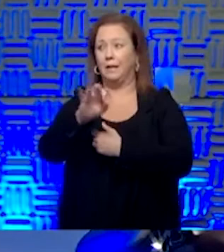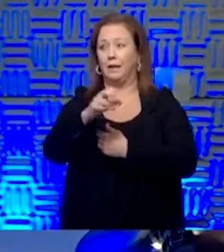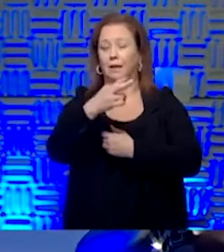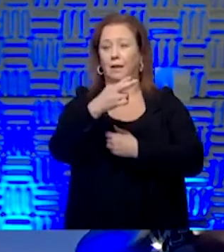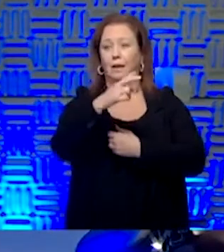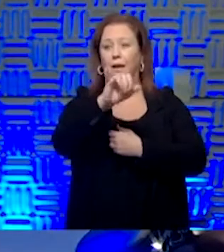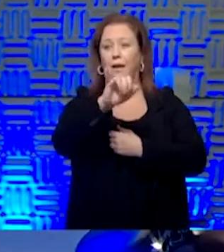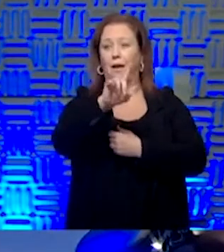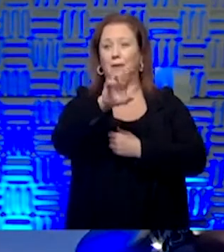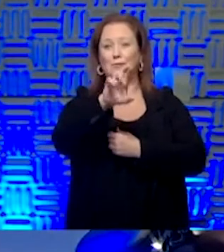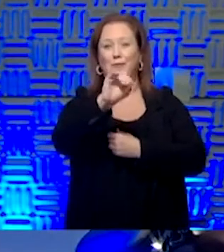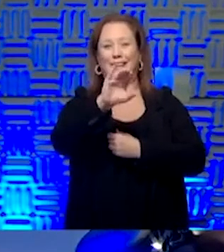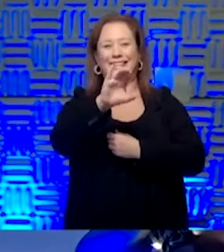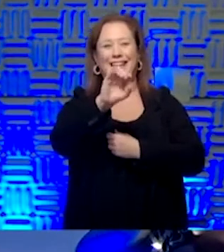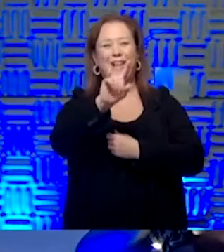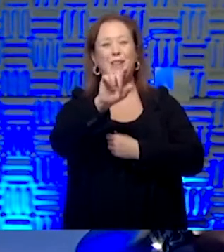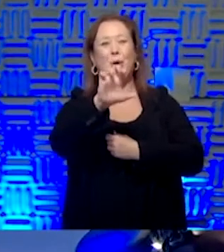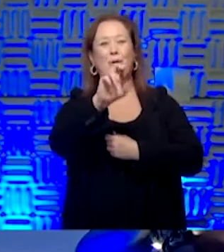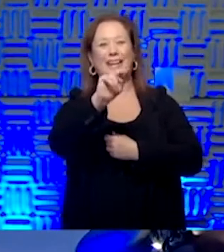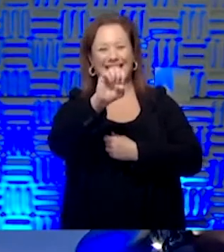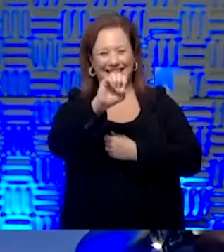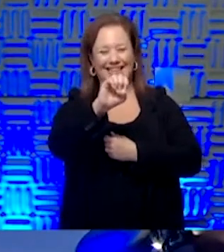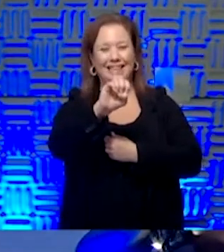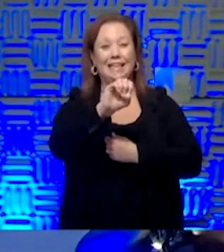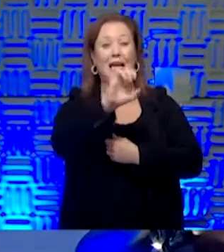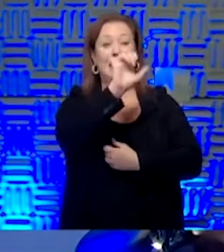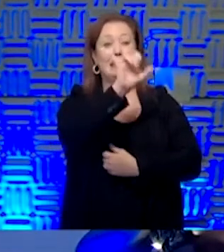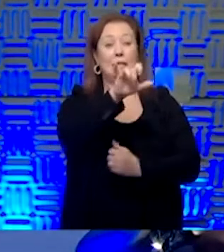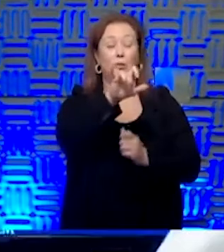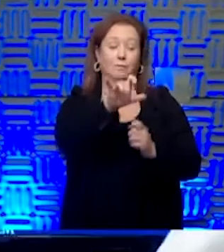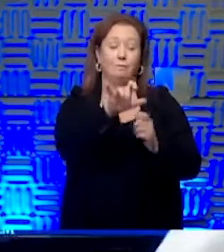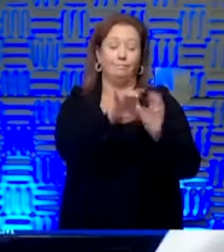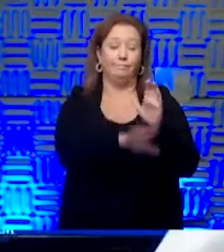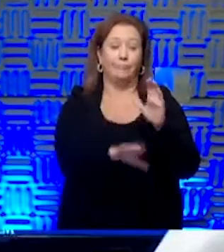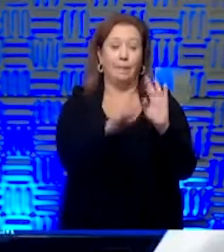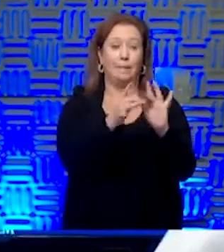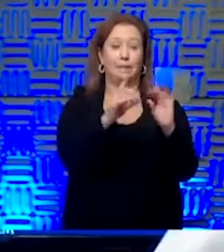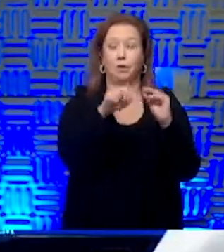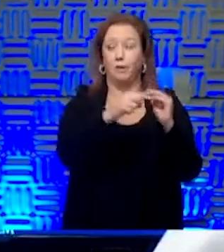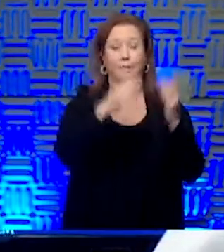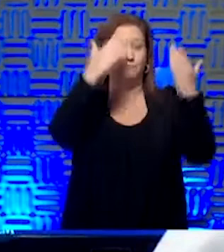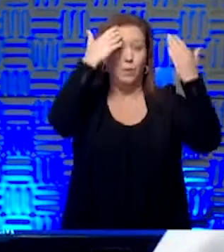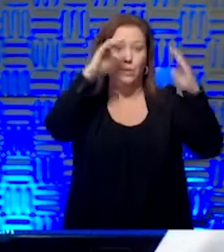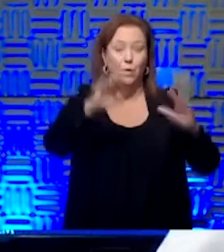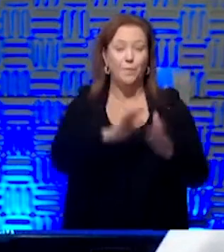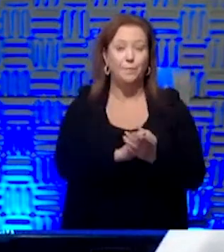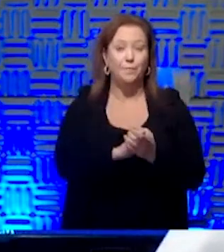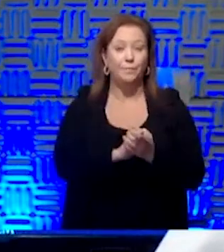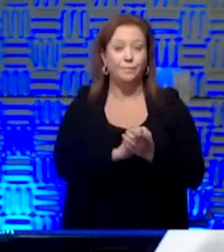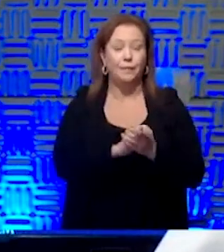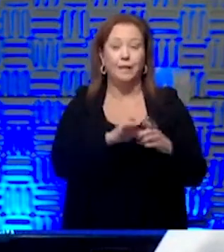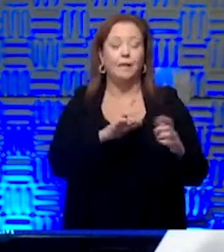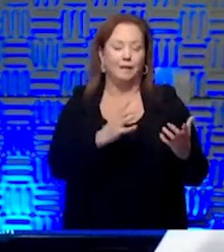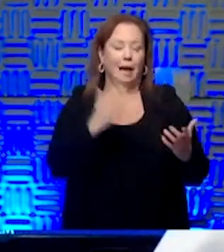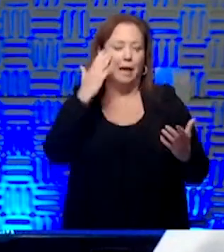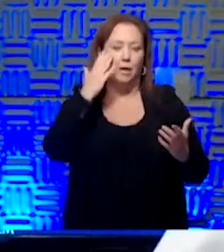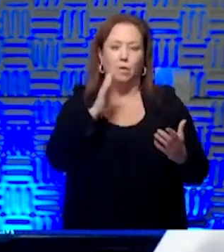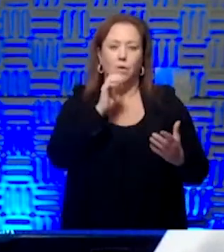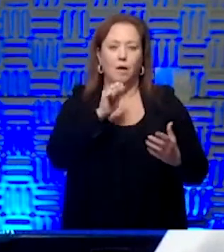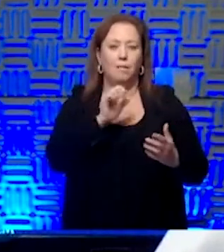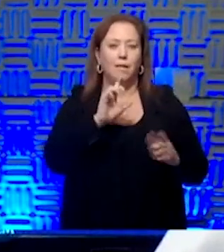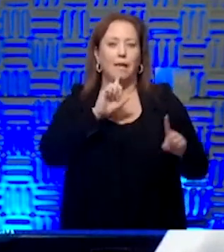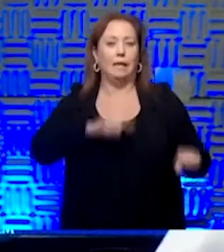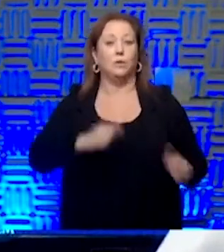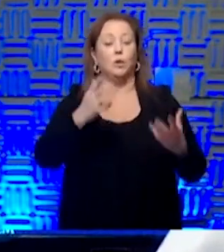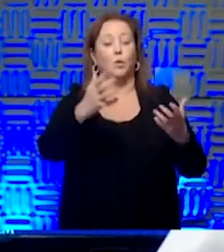Hydroxychloroquine, which one do you want me to? Okay, here's the bottom line for hydroxychloroquine. We don't know. Not the answer people want to hear, but the